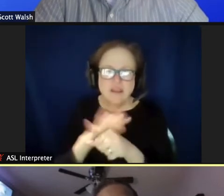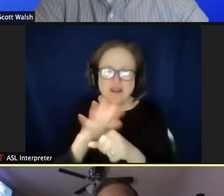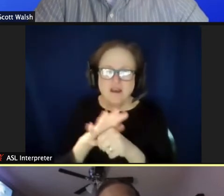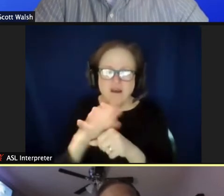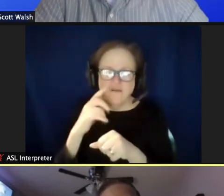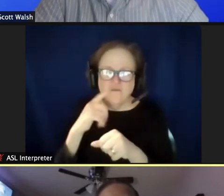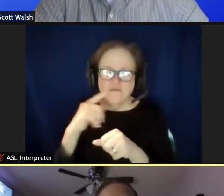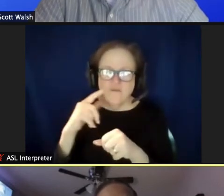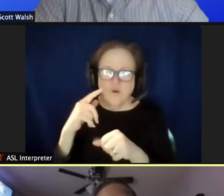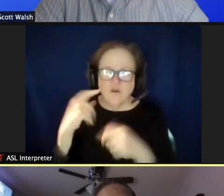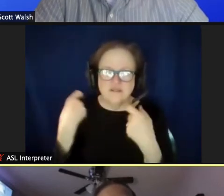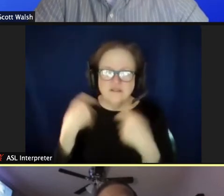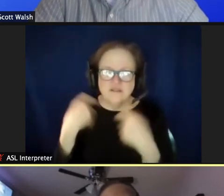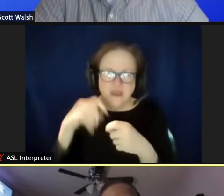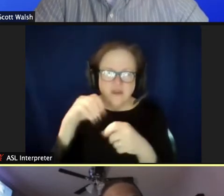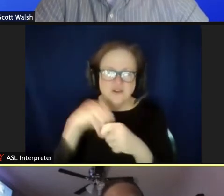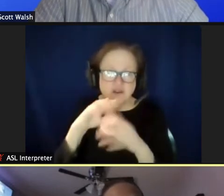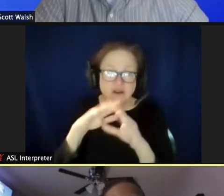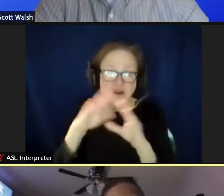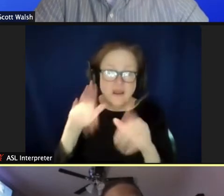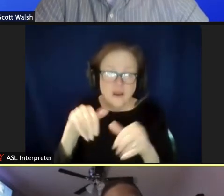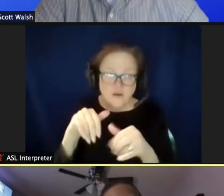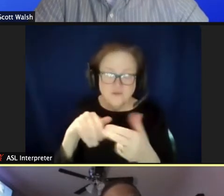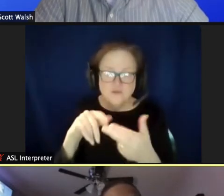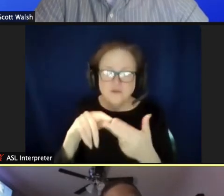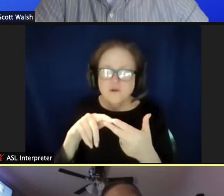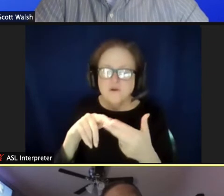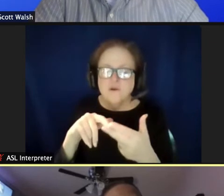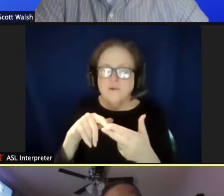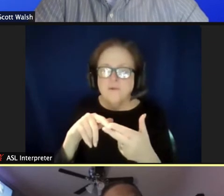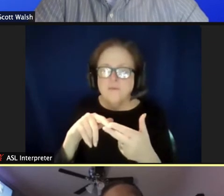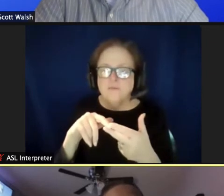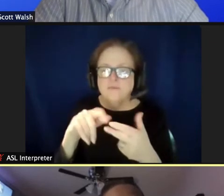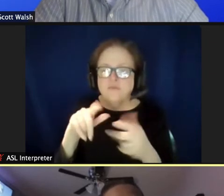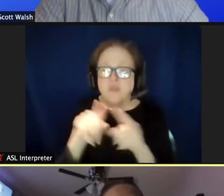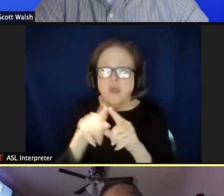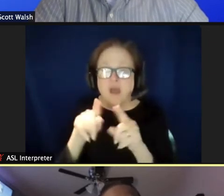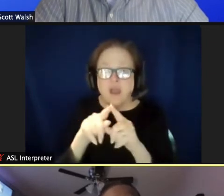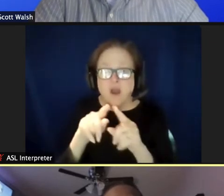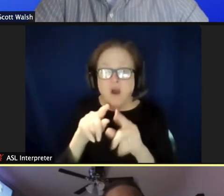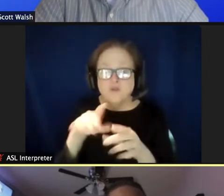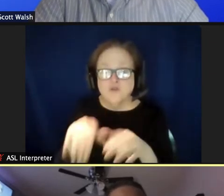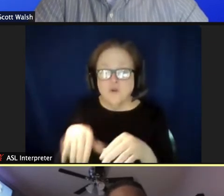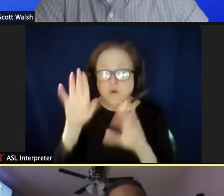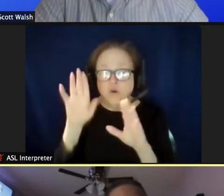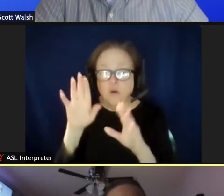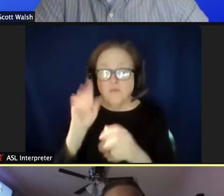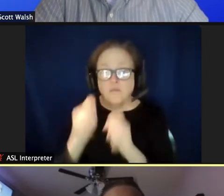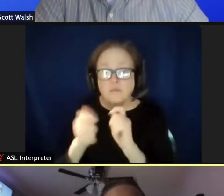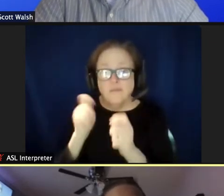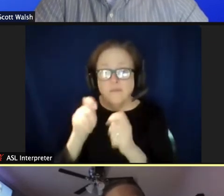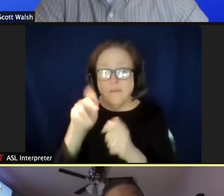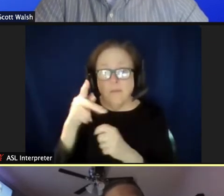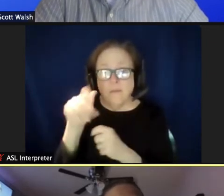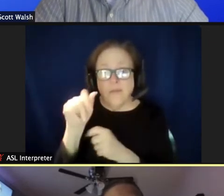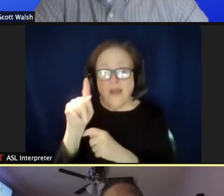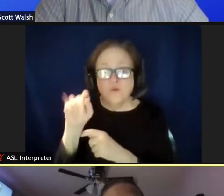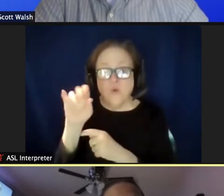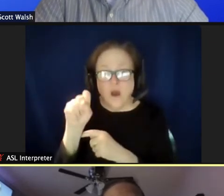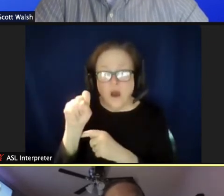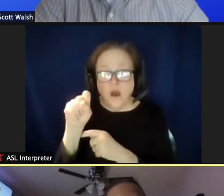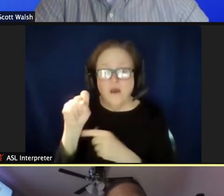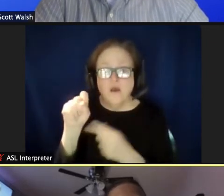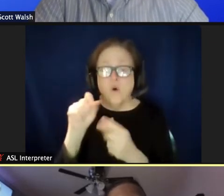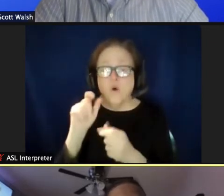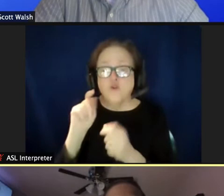With that being said, I also grew up learning Trinidadian Patois or Trinidadian Creole in my